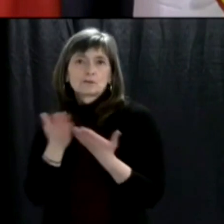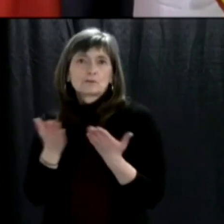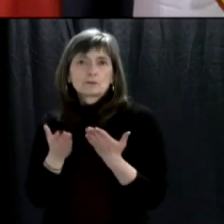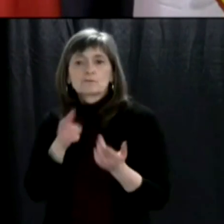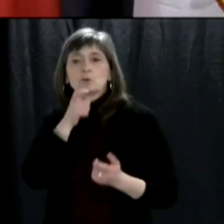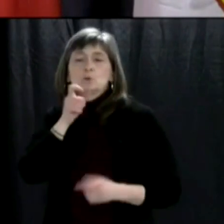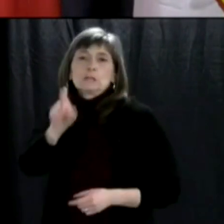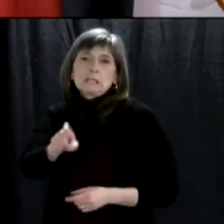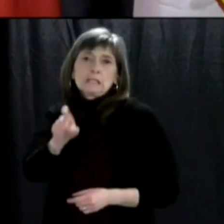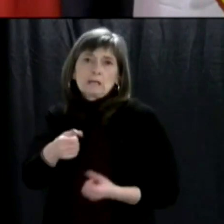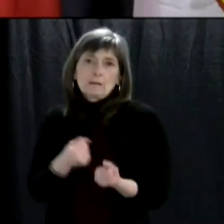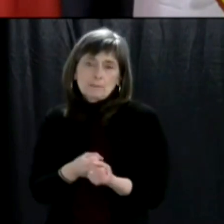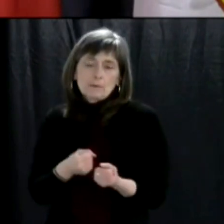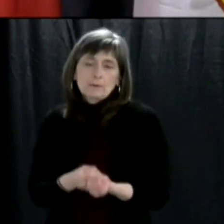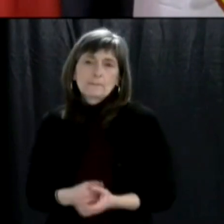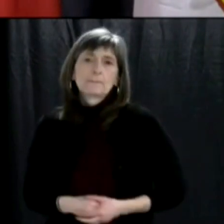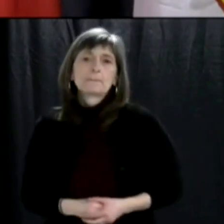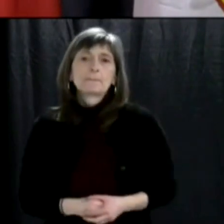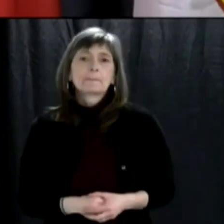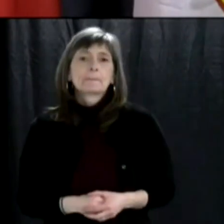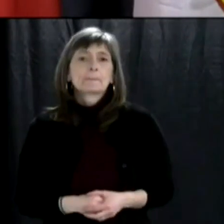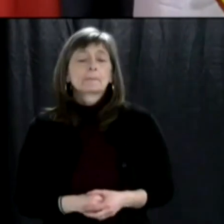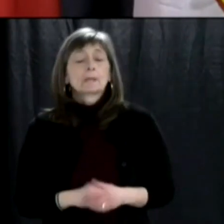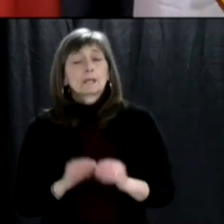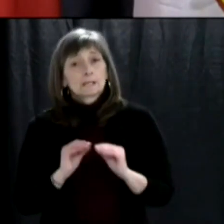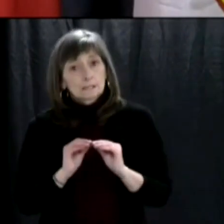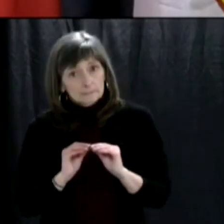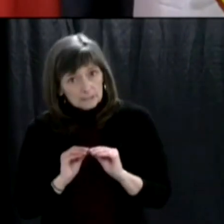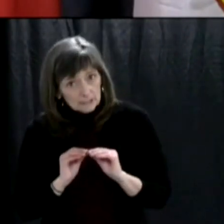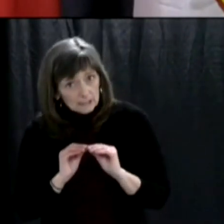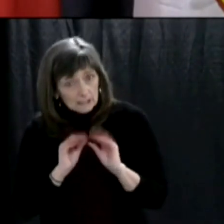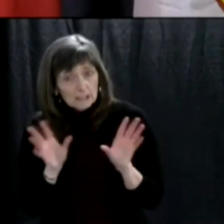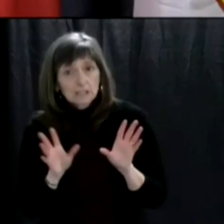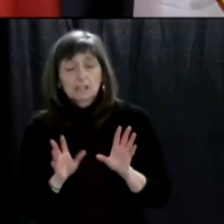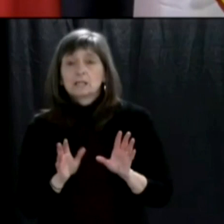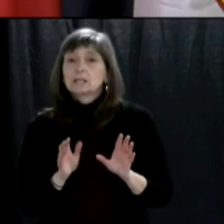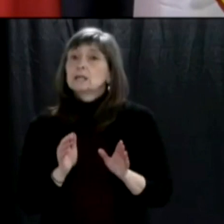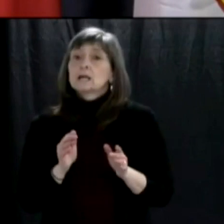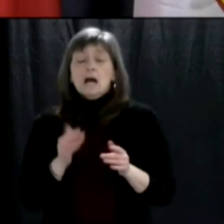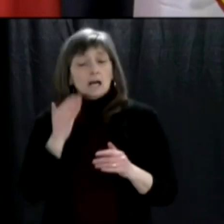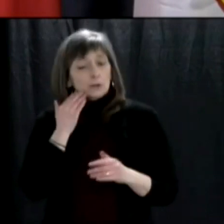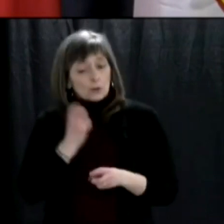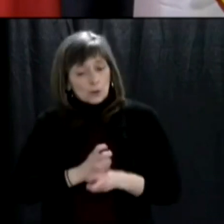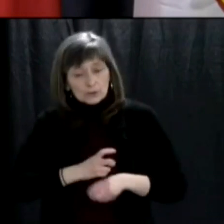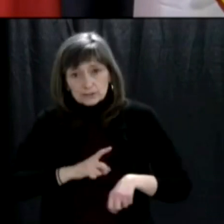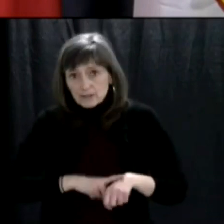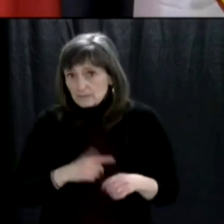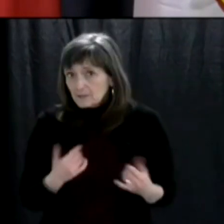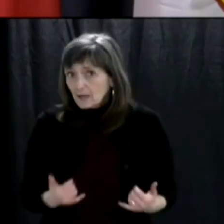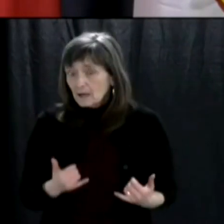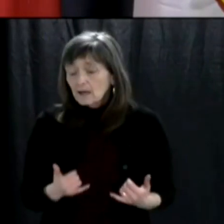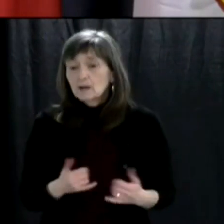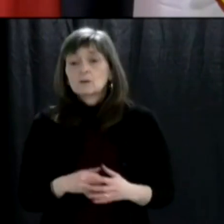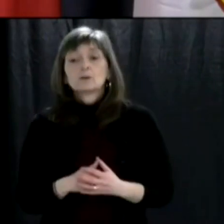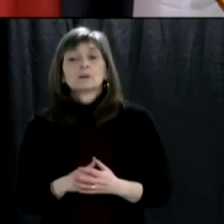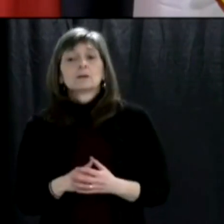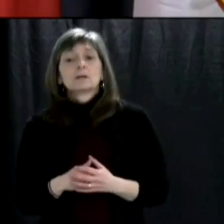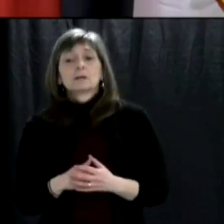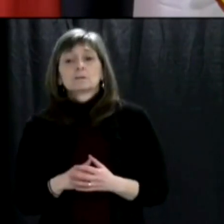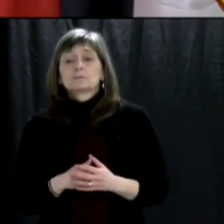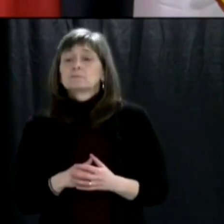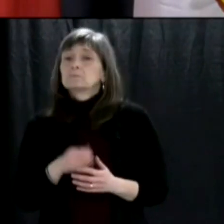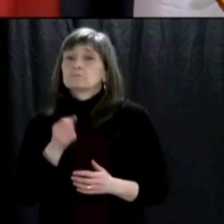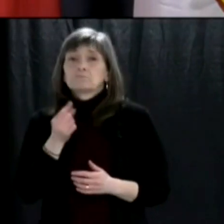those in need. Now, we need to be clear, regardless of the troubling times that we find ourselves in, make